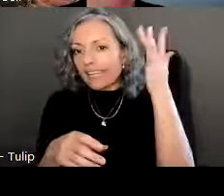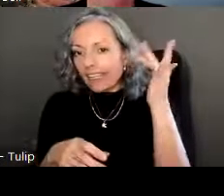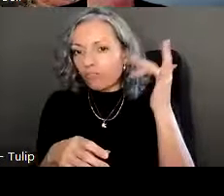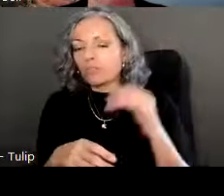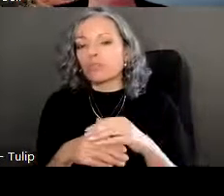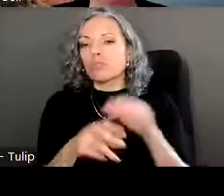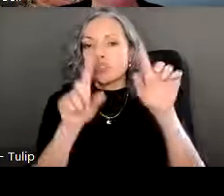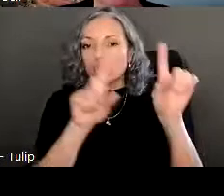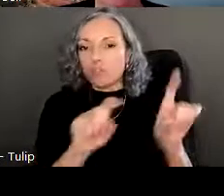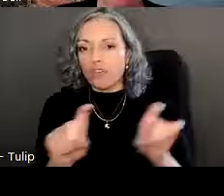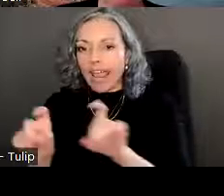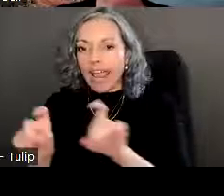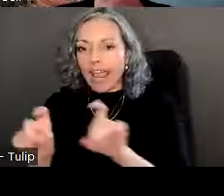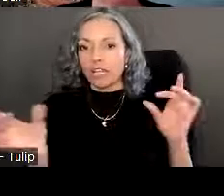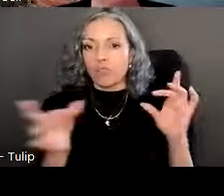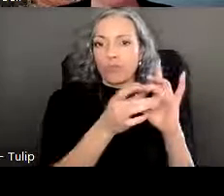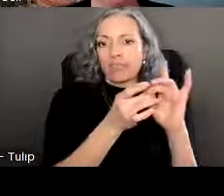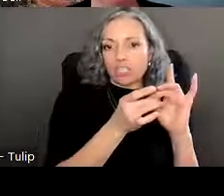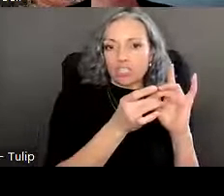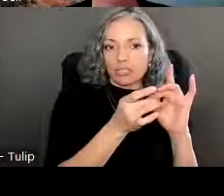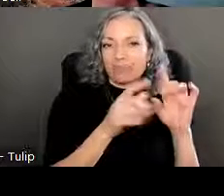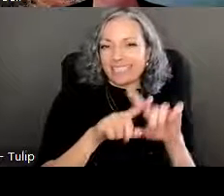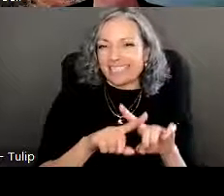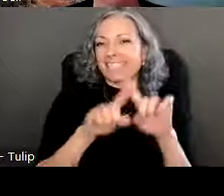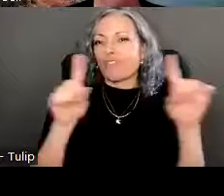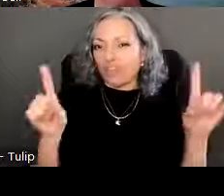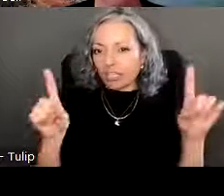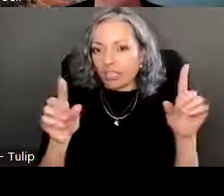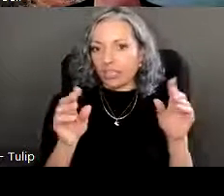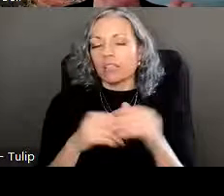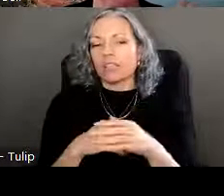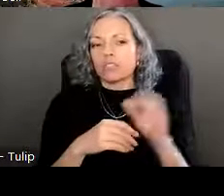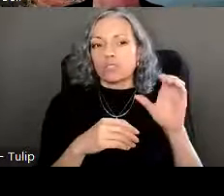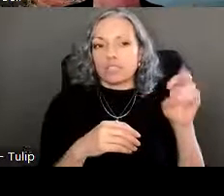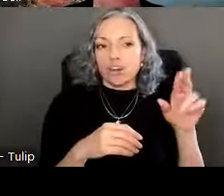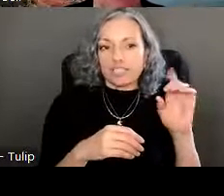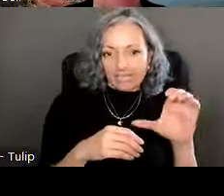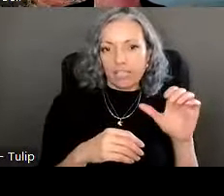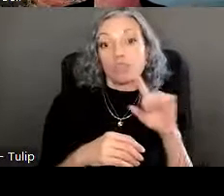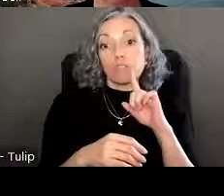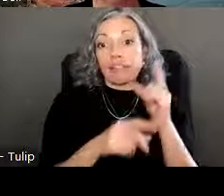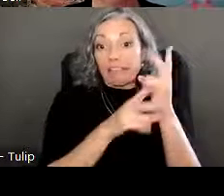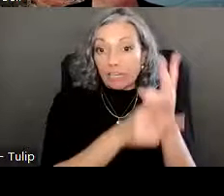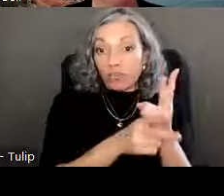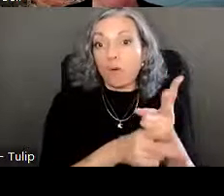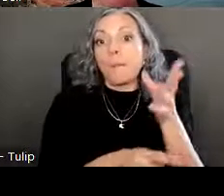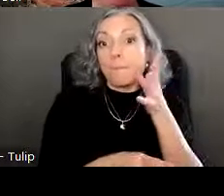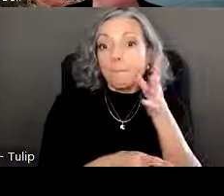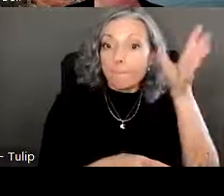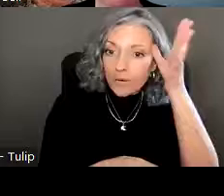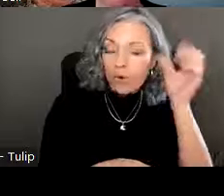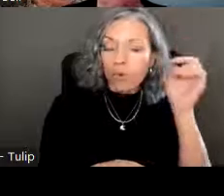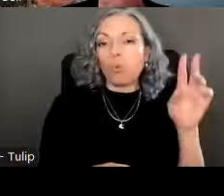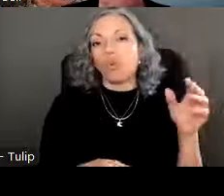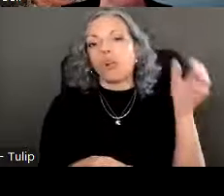Survey. The relationship to the care recipient is different. So more of the CCRC caregivers are caring for a parent or a spouse